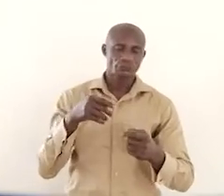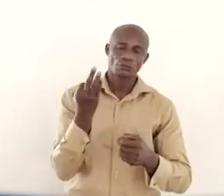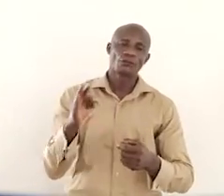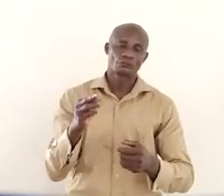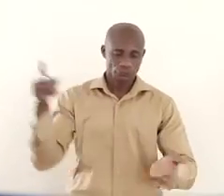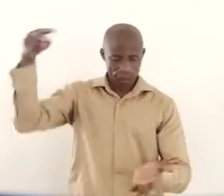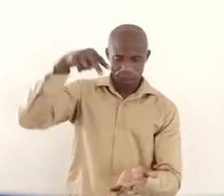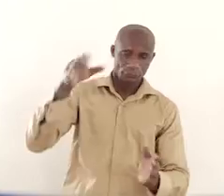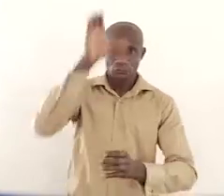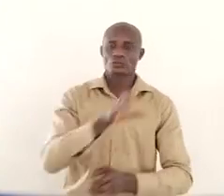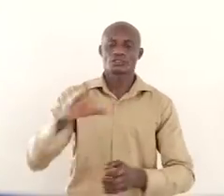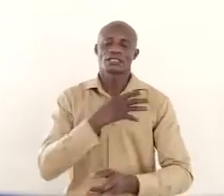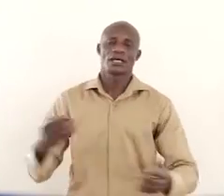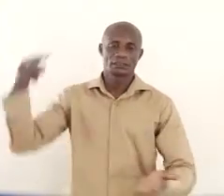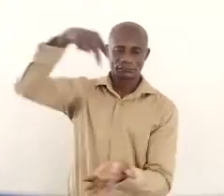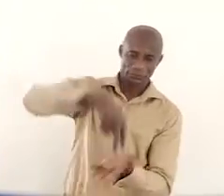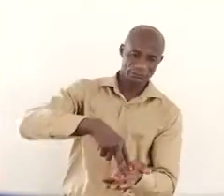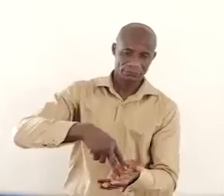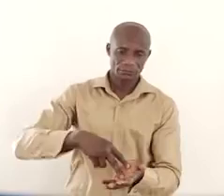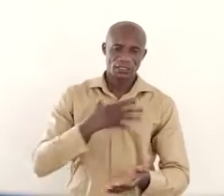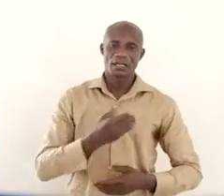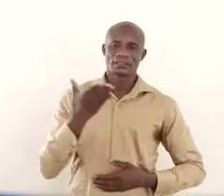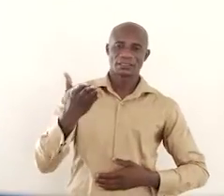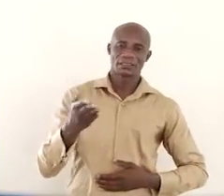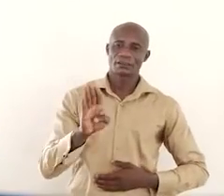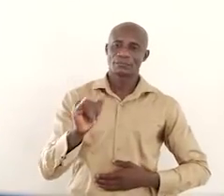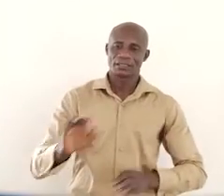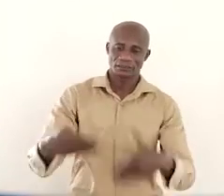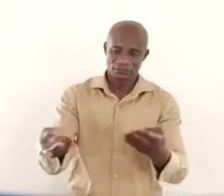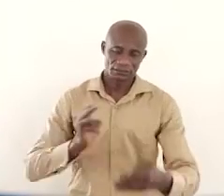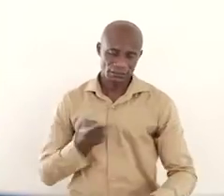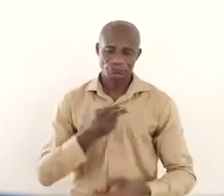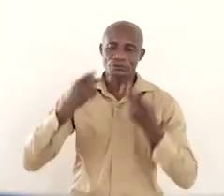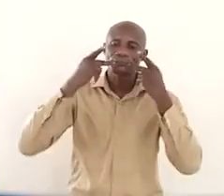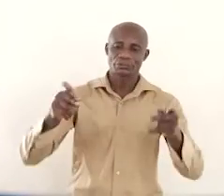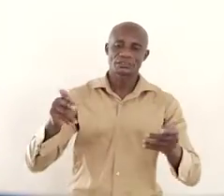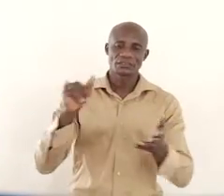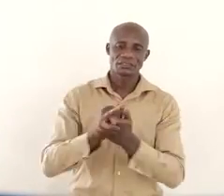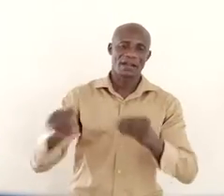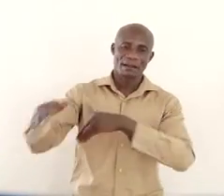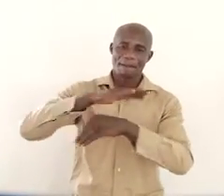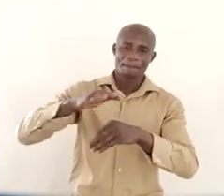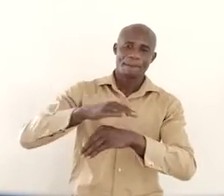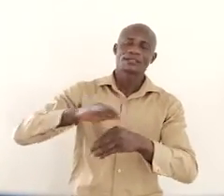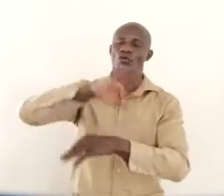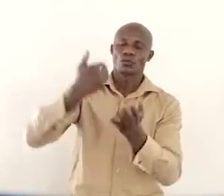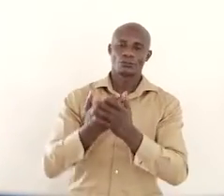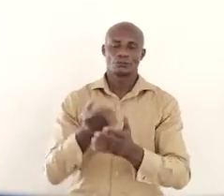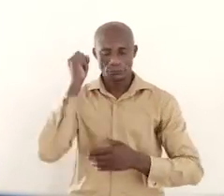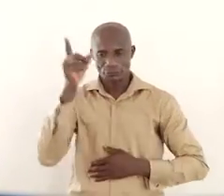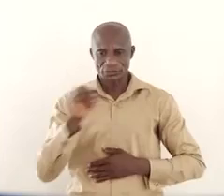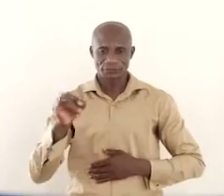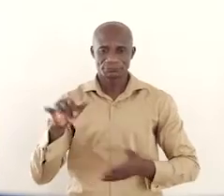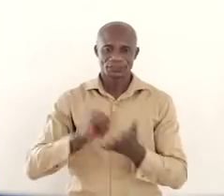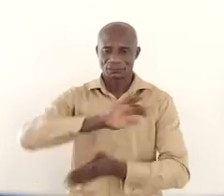view of the cross and the resurrection, and thereby give us the peace that surpasses understanding. That all of